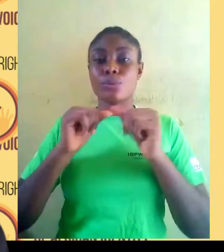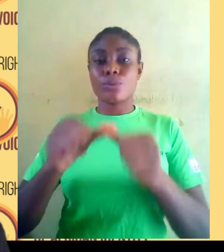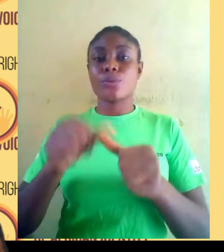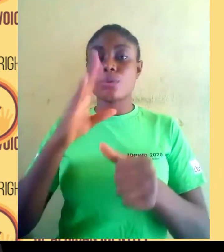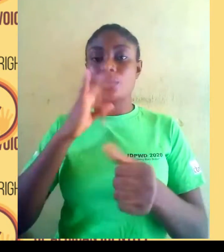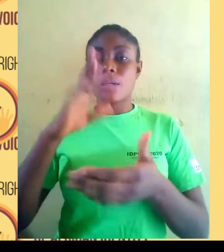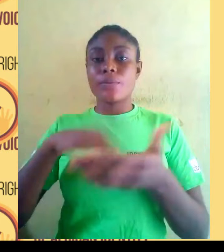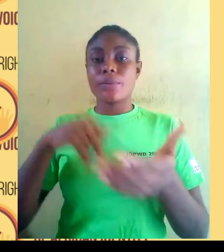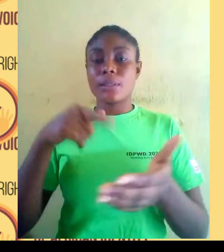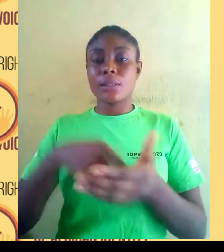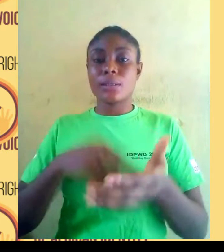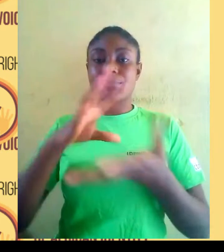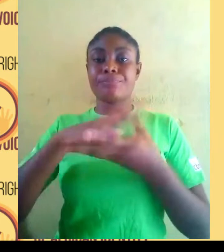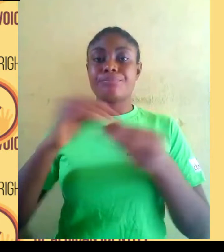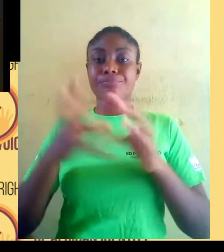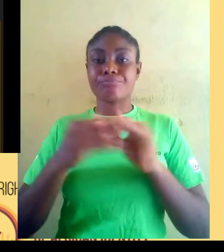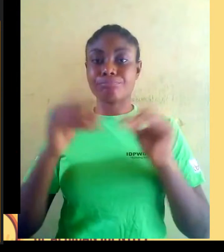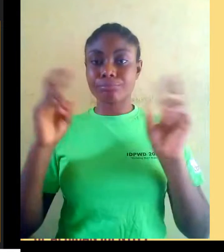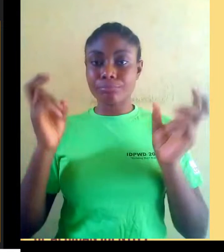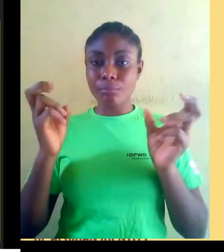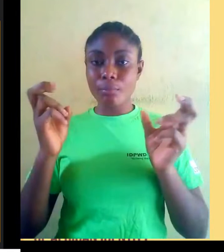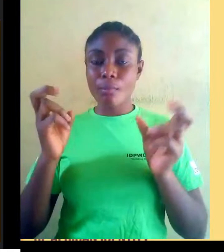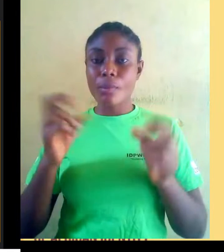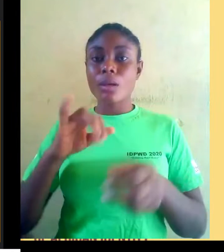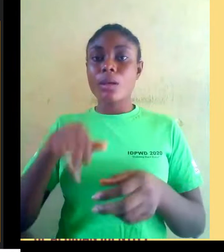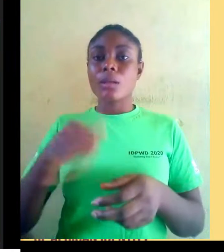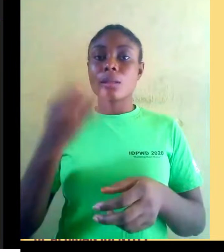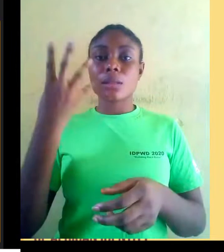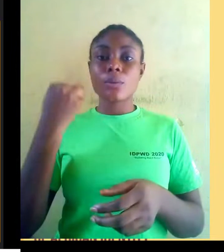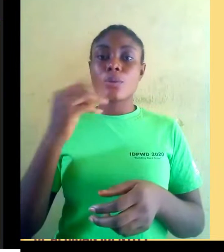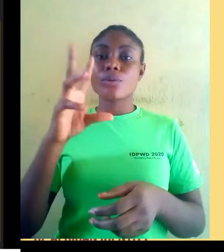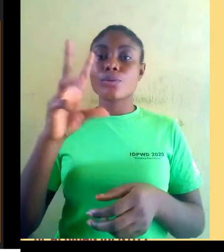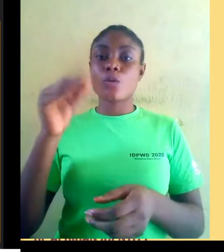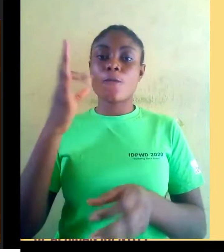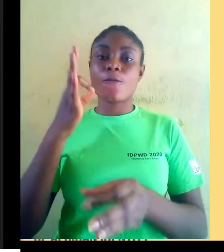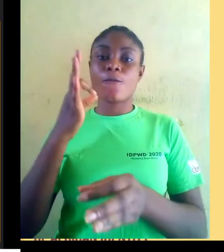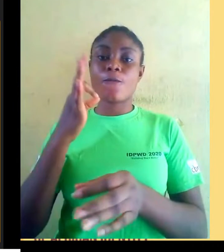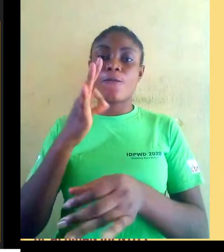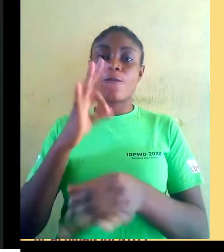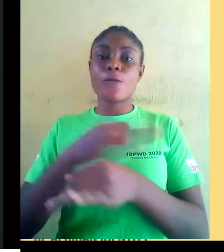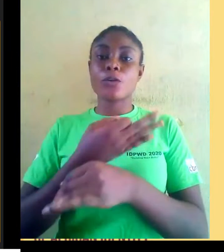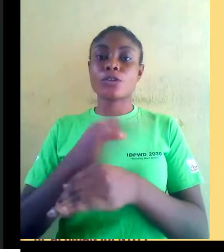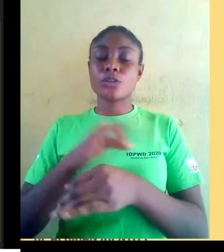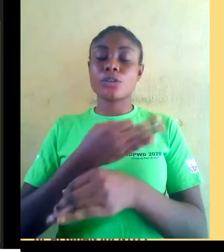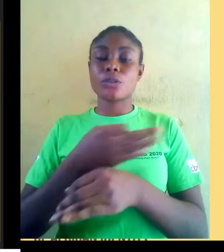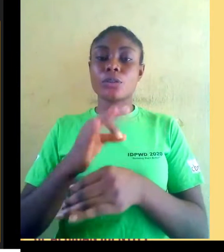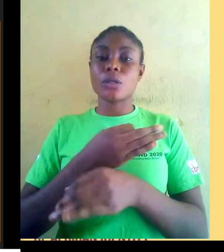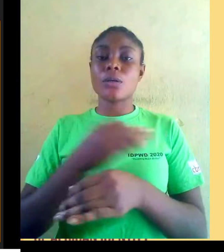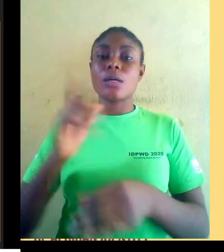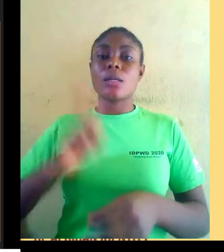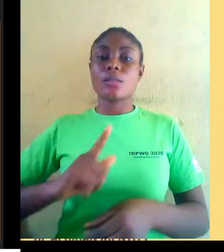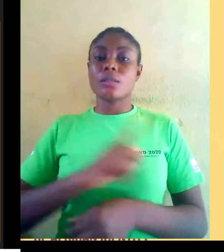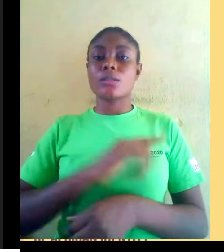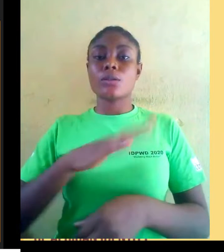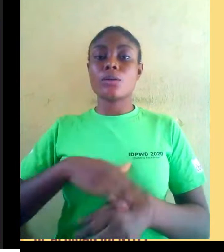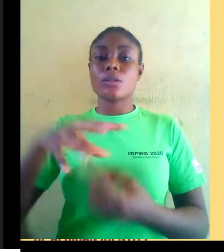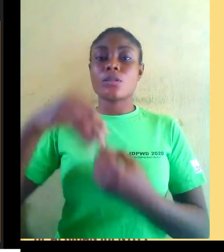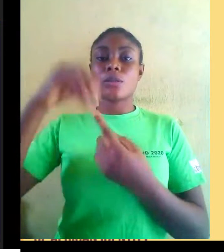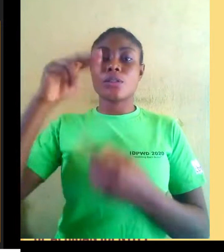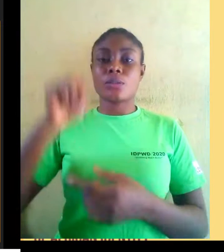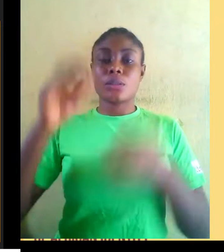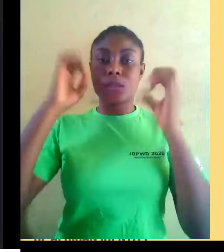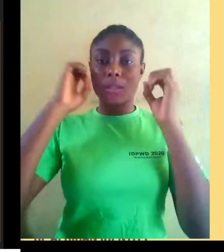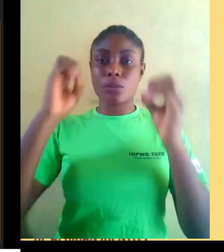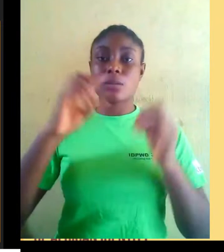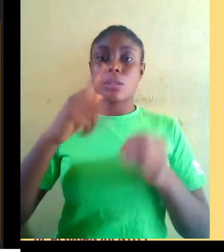says, there was no functional legislation on special needs education. The kind of laws that